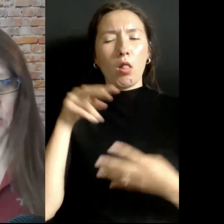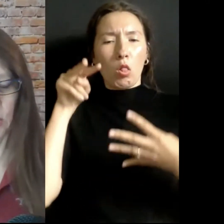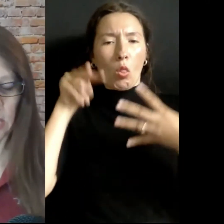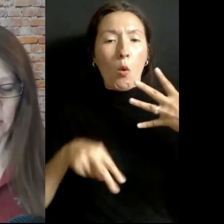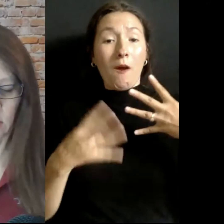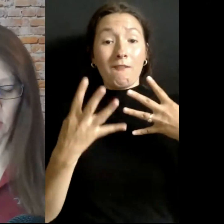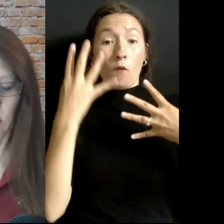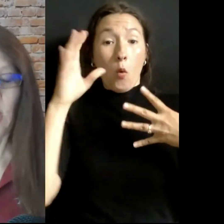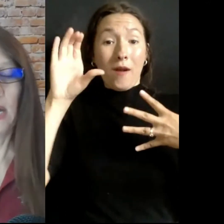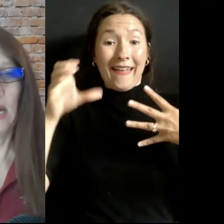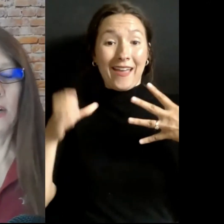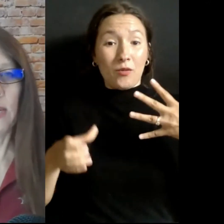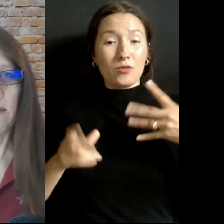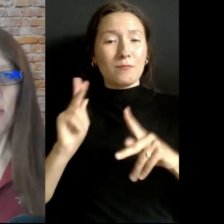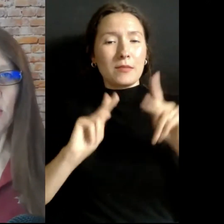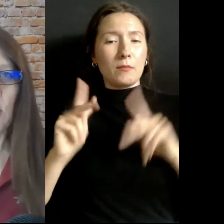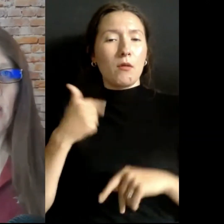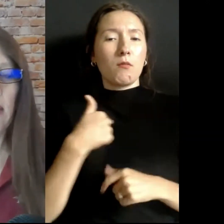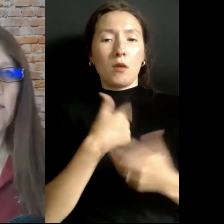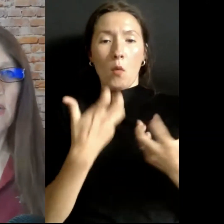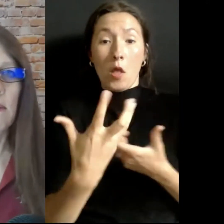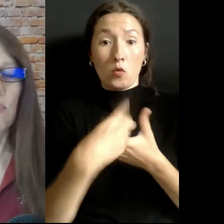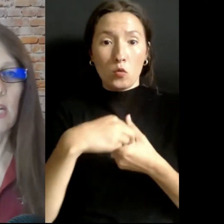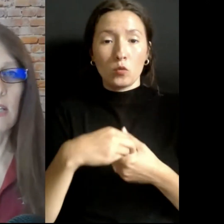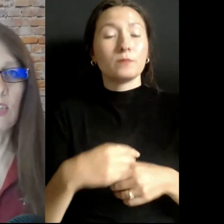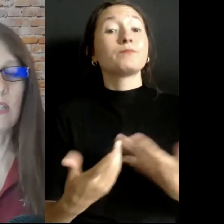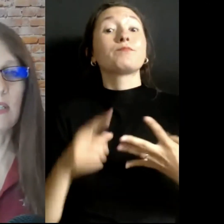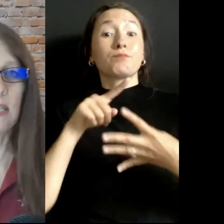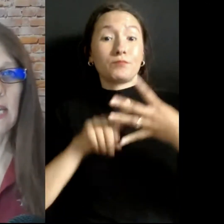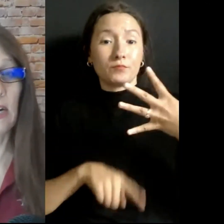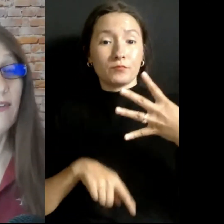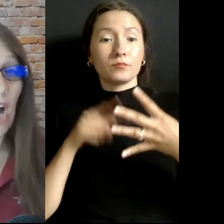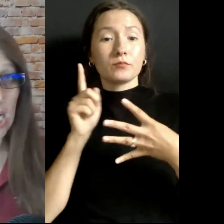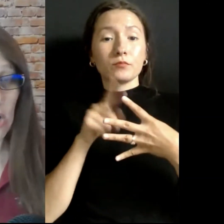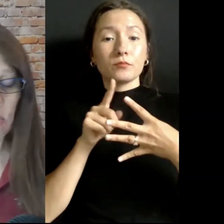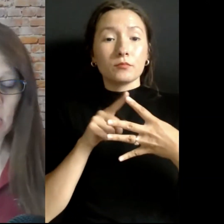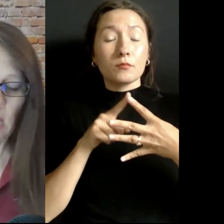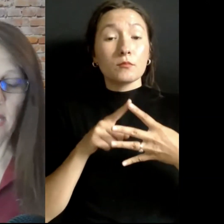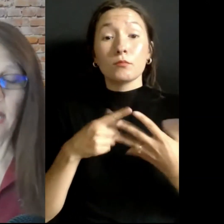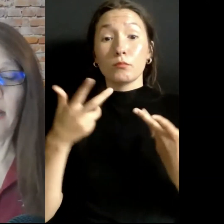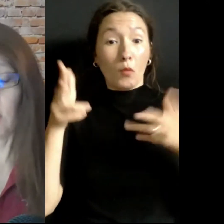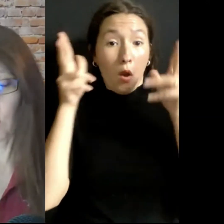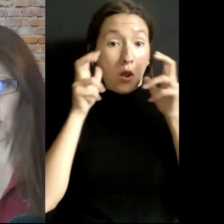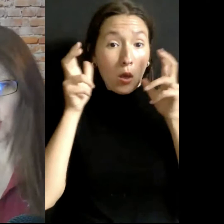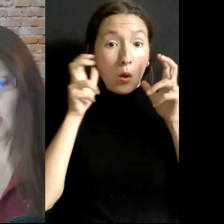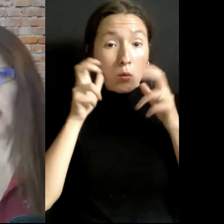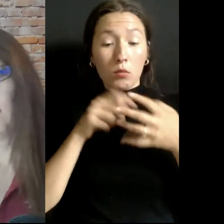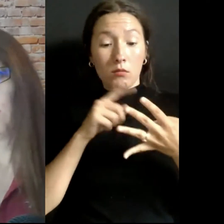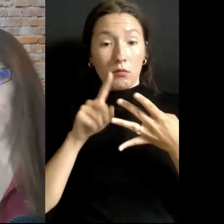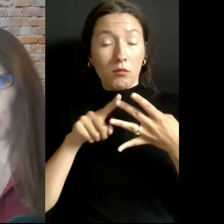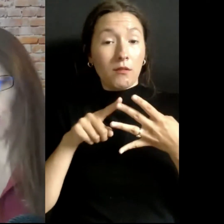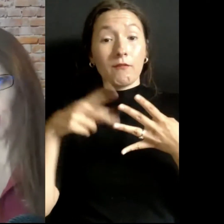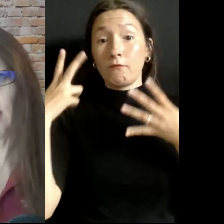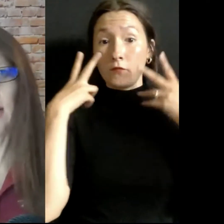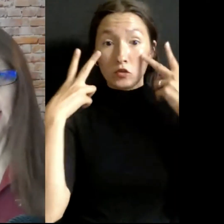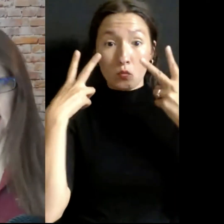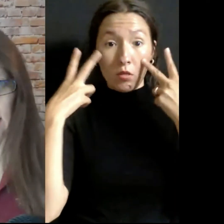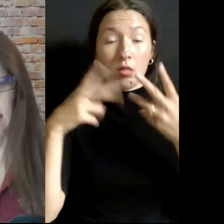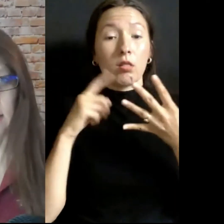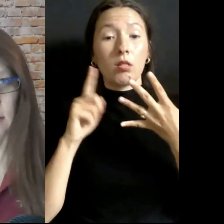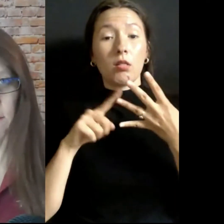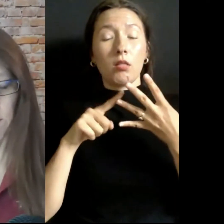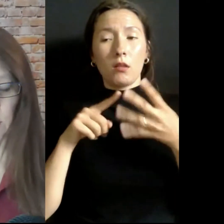we're including. So we have folks who have challenges in the area of audio, visual, motor,